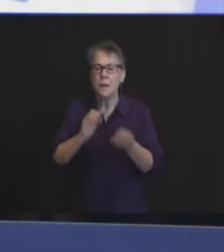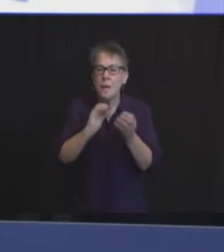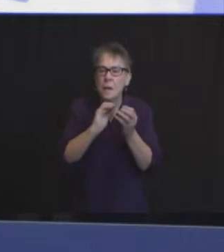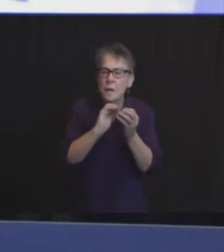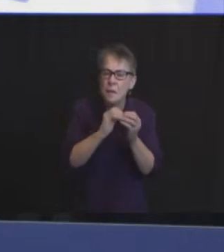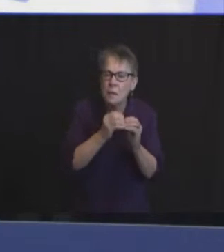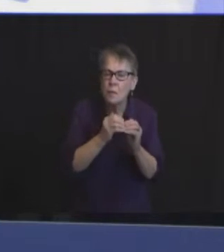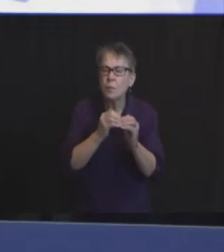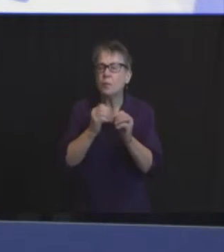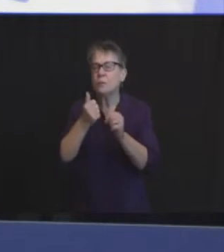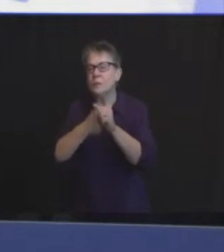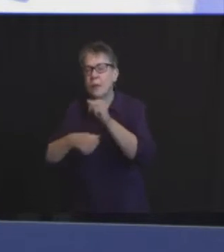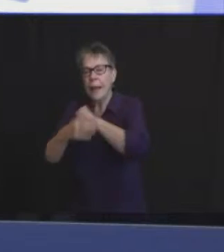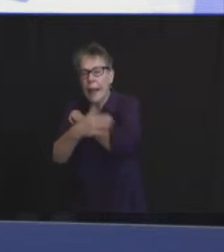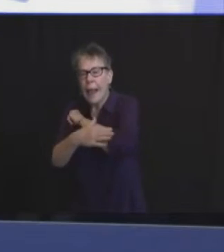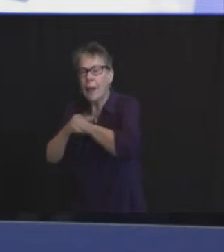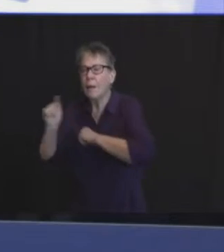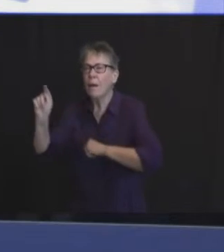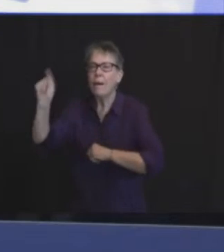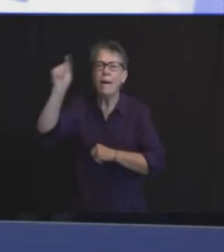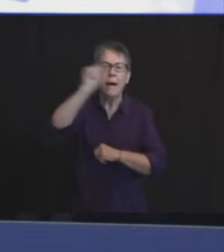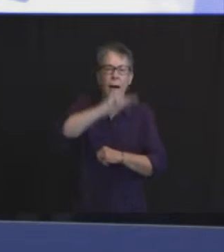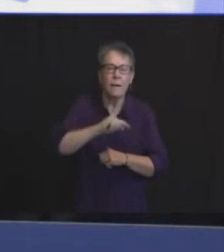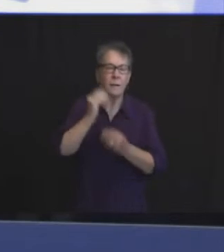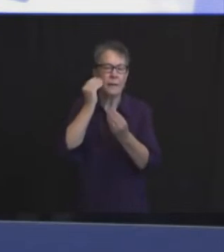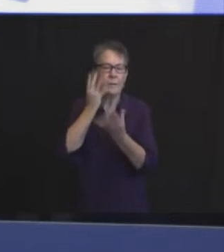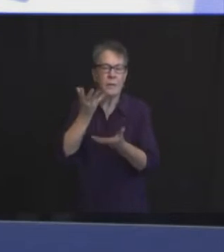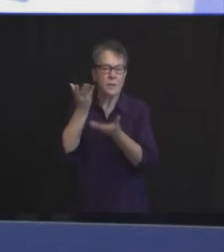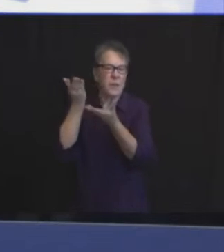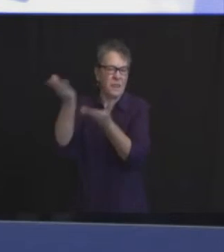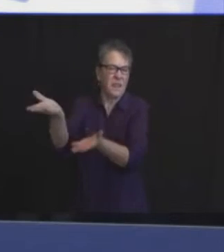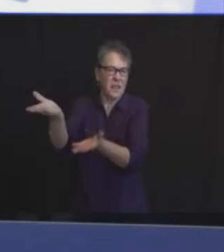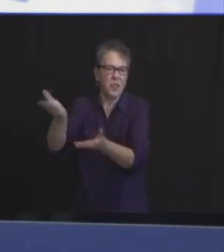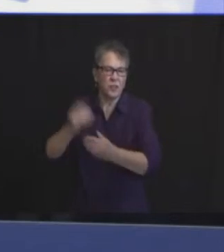Moving on to my daily report, again, as the Governor shared, our hospitals report